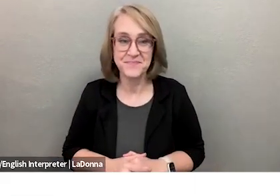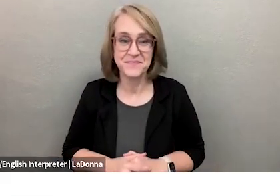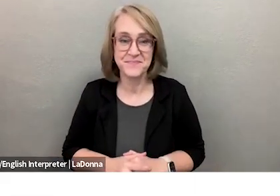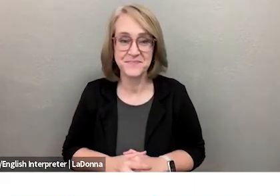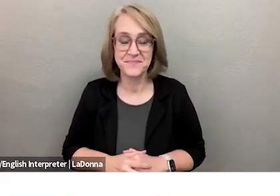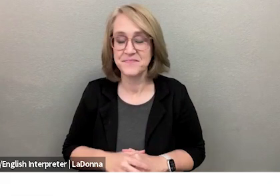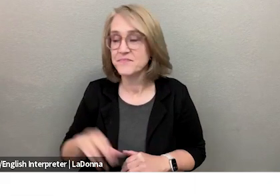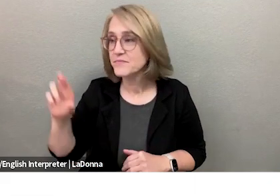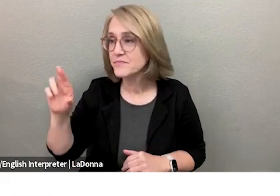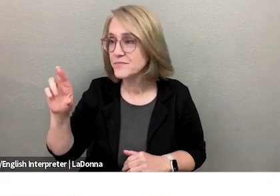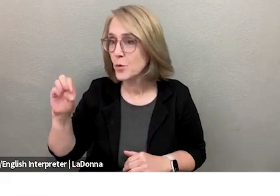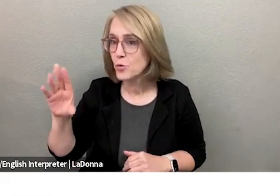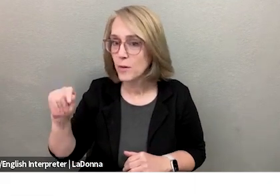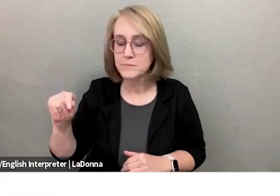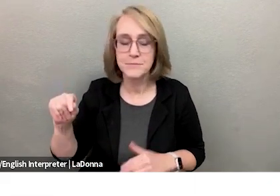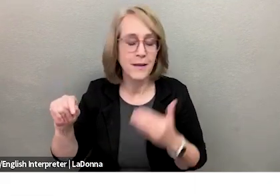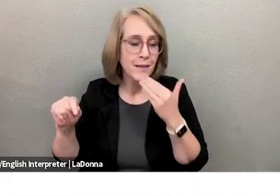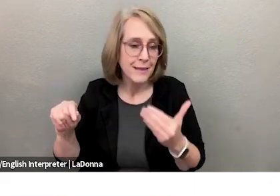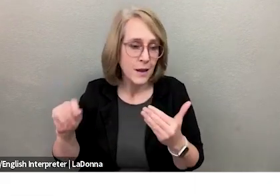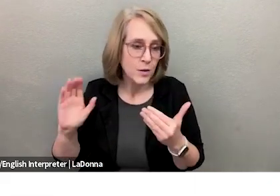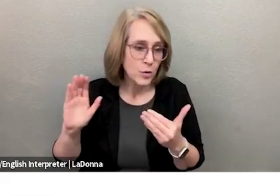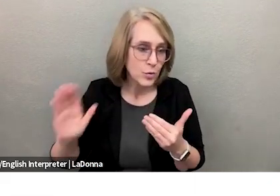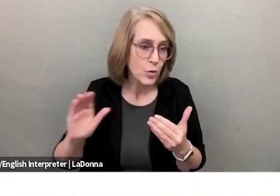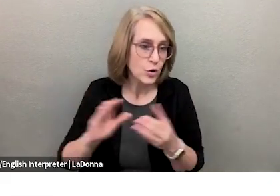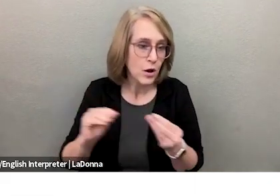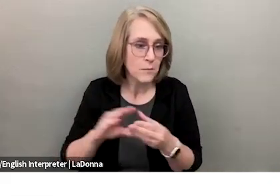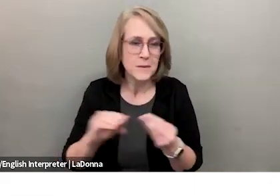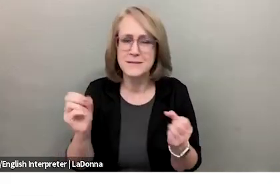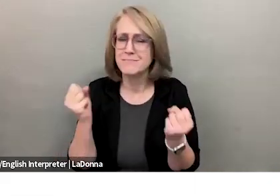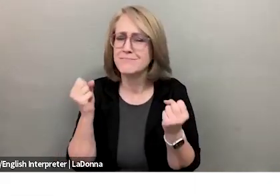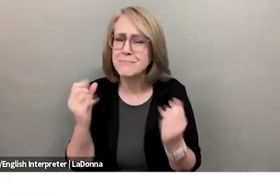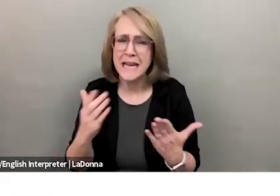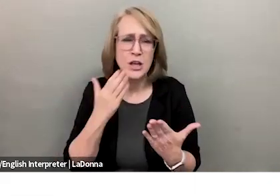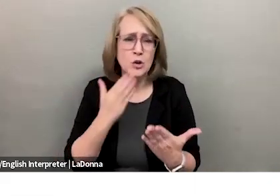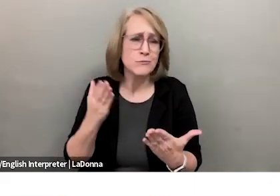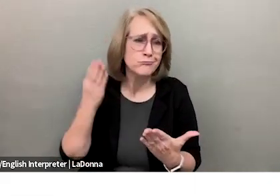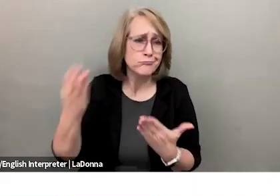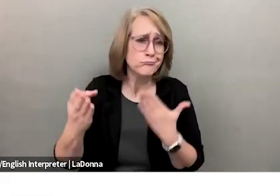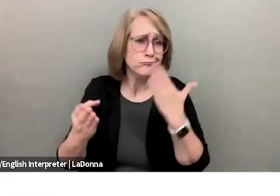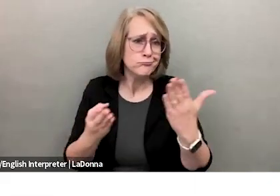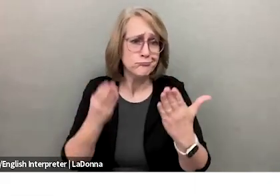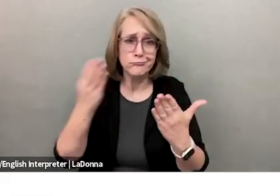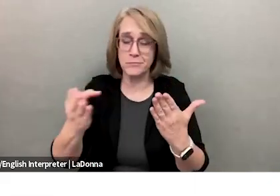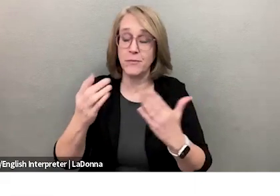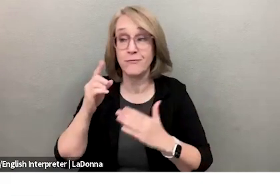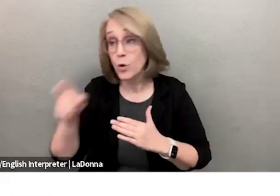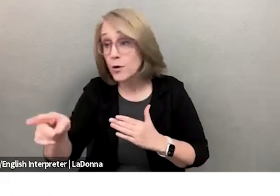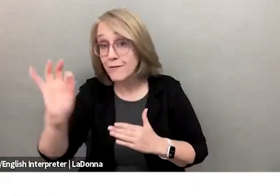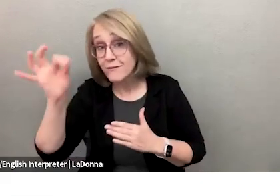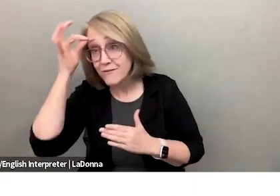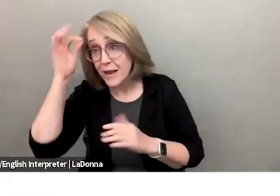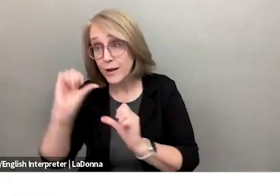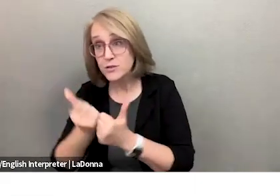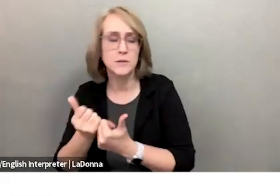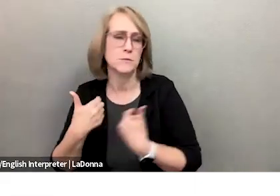Robert, thank you so much for those comments. A lot of good recommendations for our federal agencies, and we really appreciate